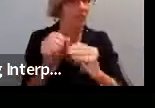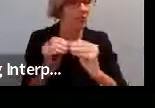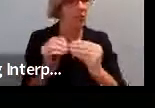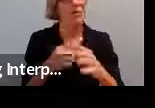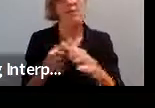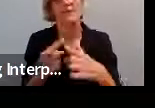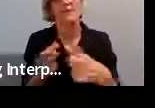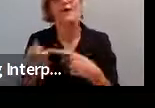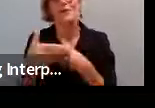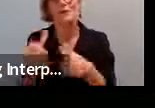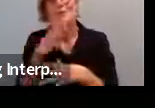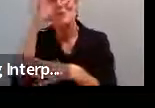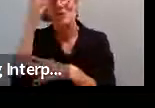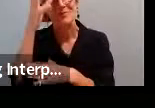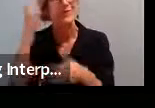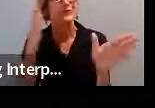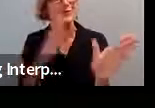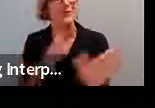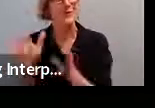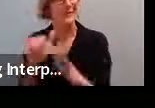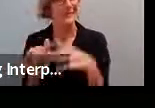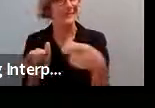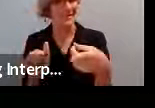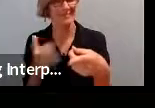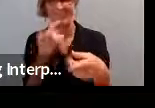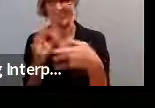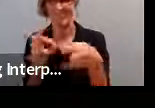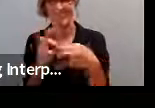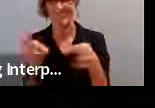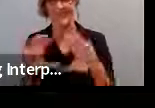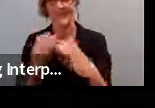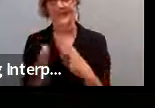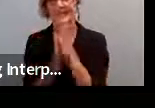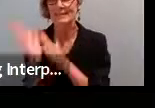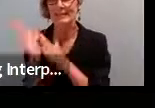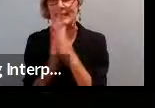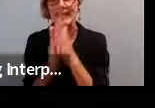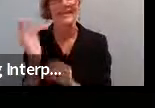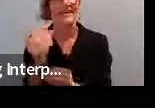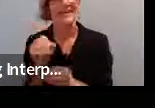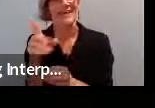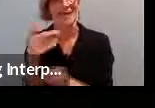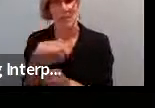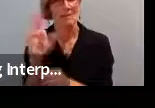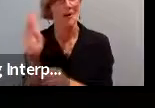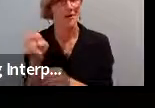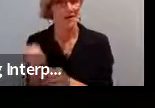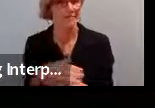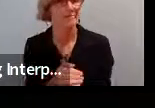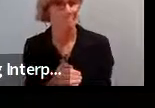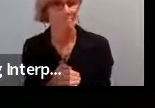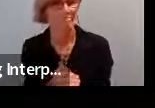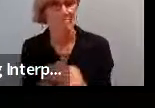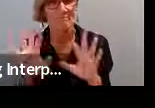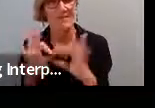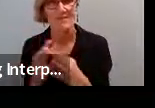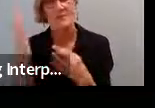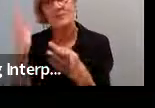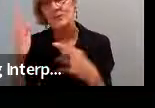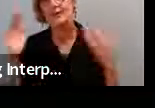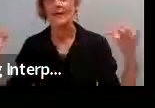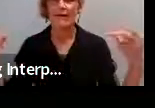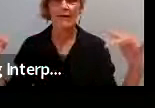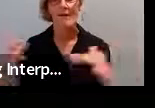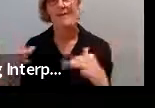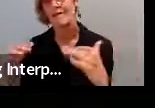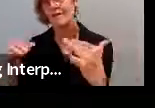parents organize that class picnic that Ms. Cook was mentioning at the park so families can get to know each other. I know in past years,